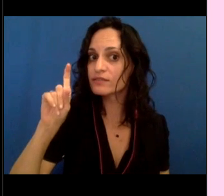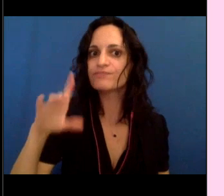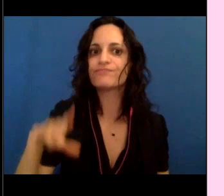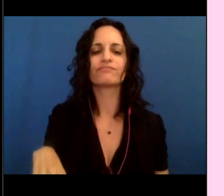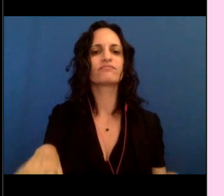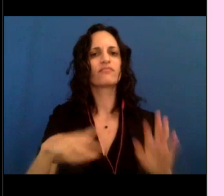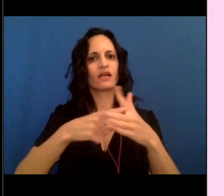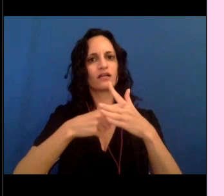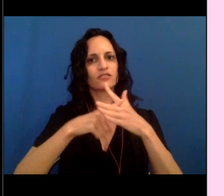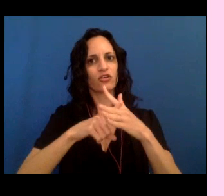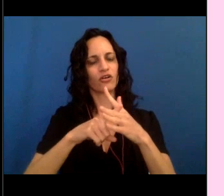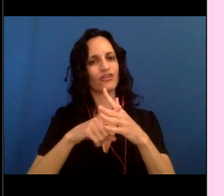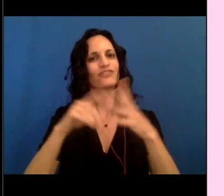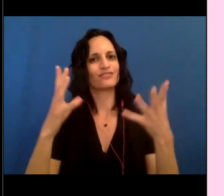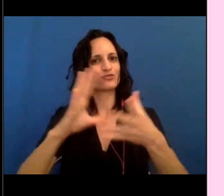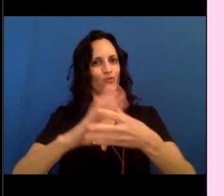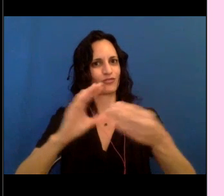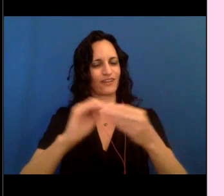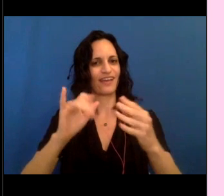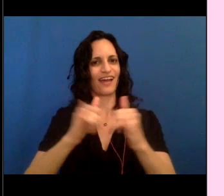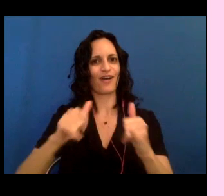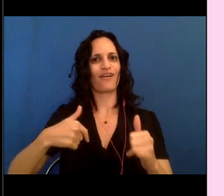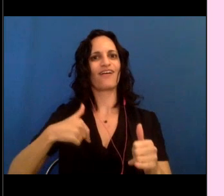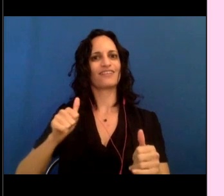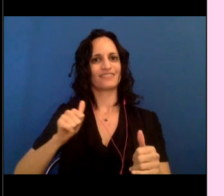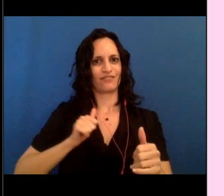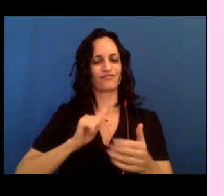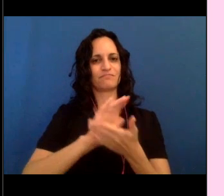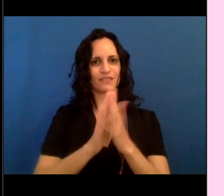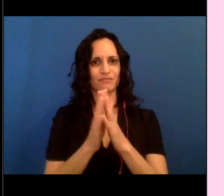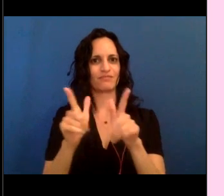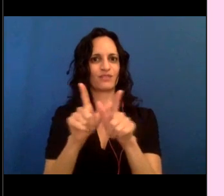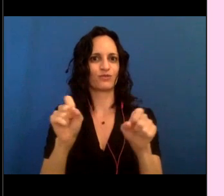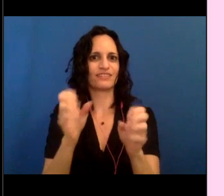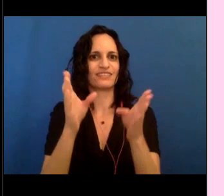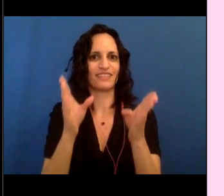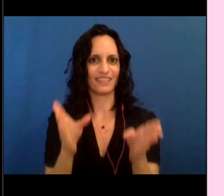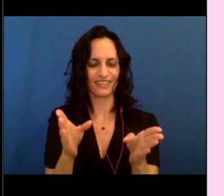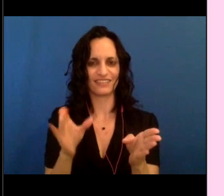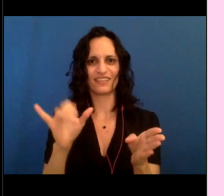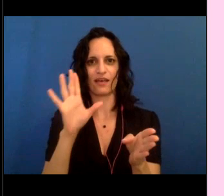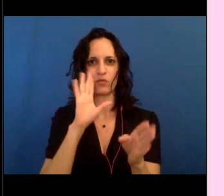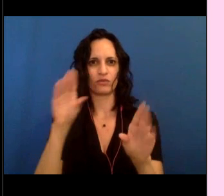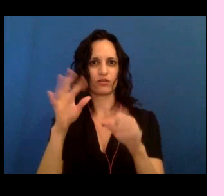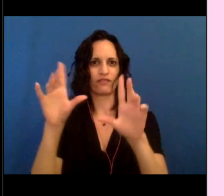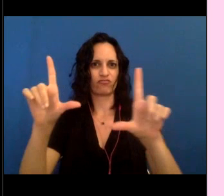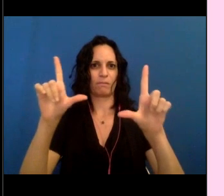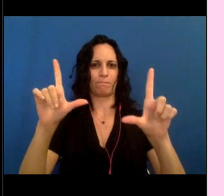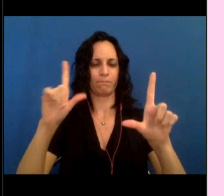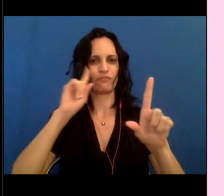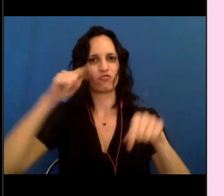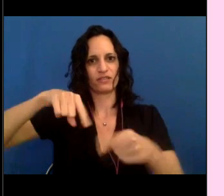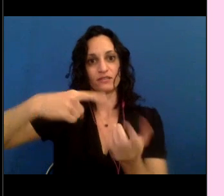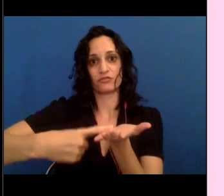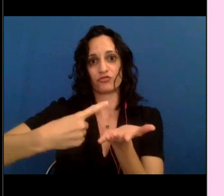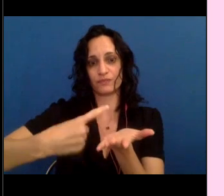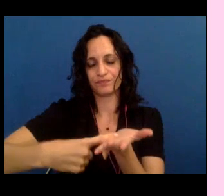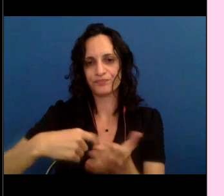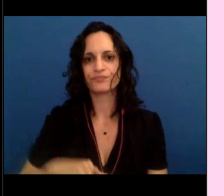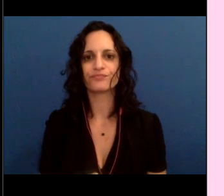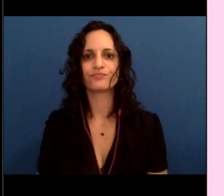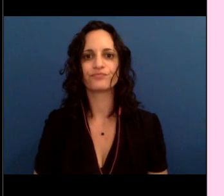how myself became a linguist that might help to kind of couch some of this discussion. And so this actually starts